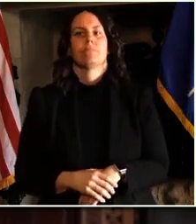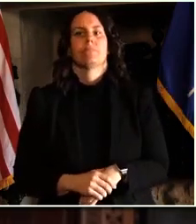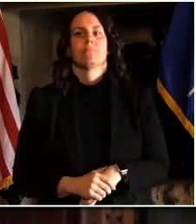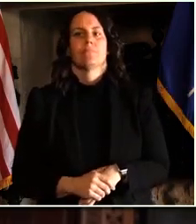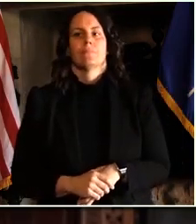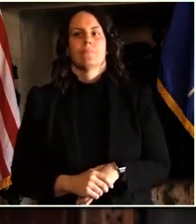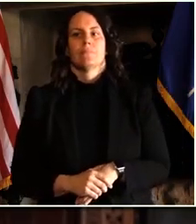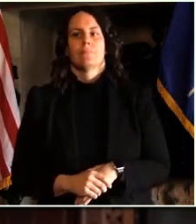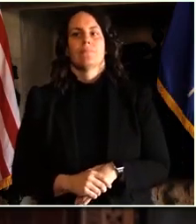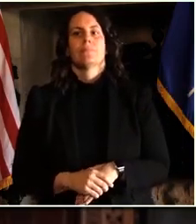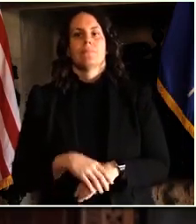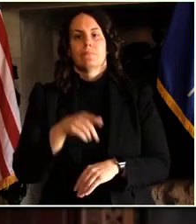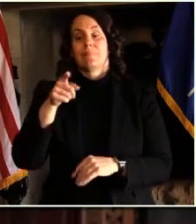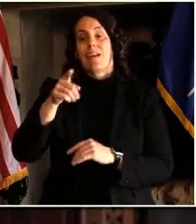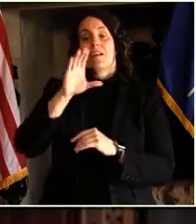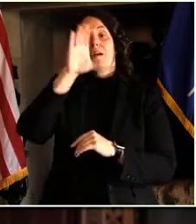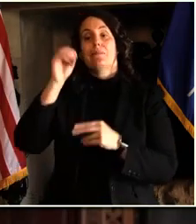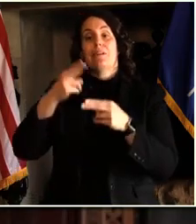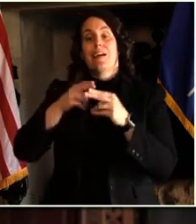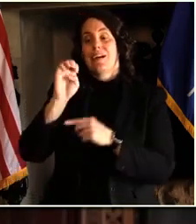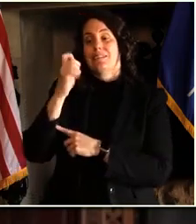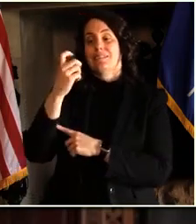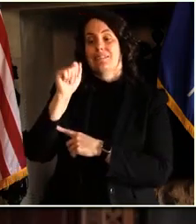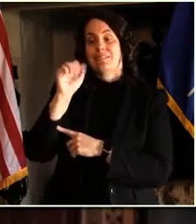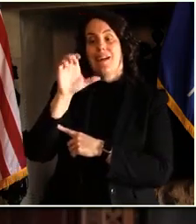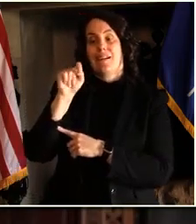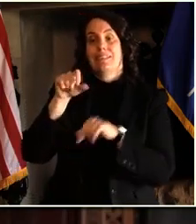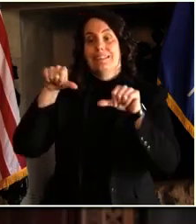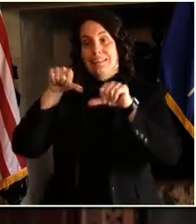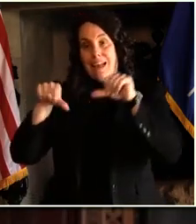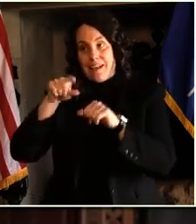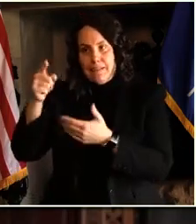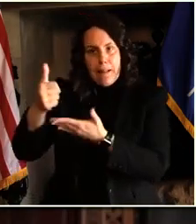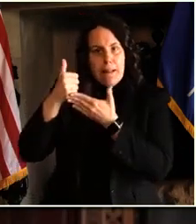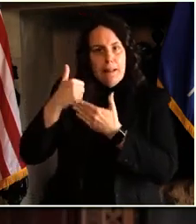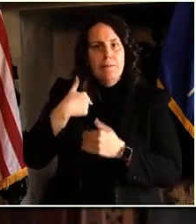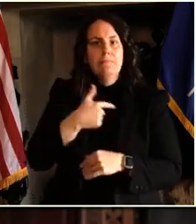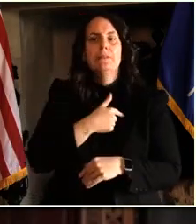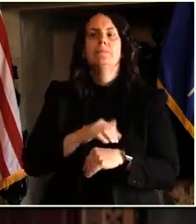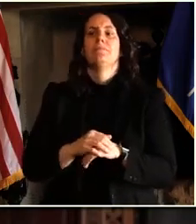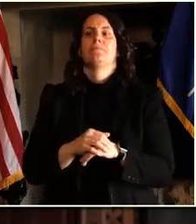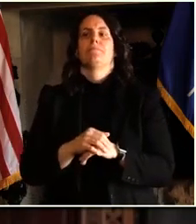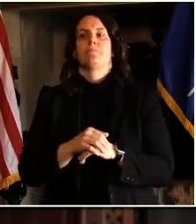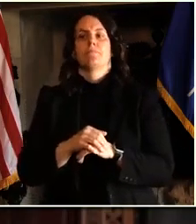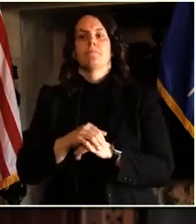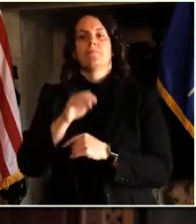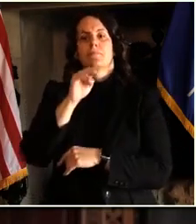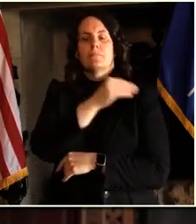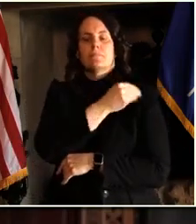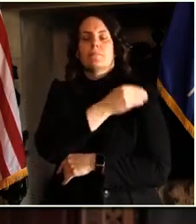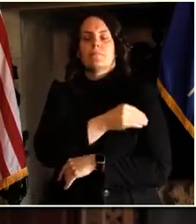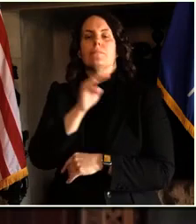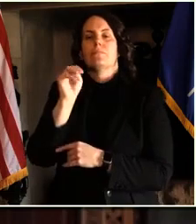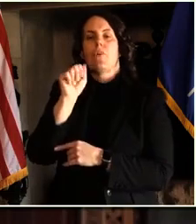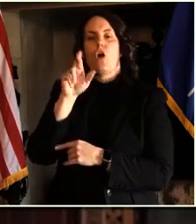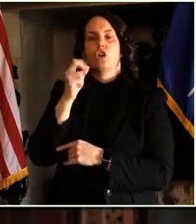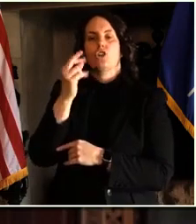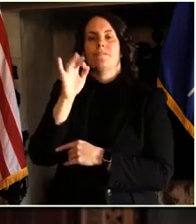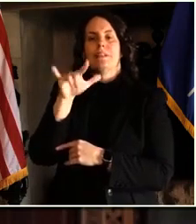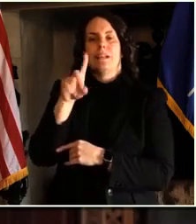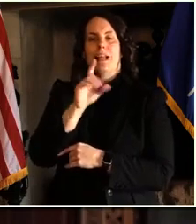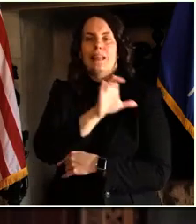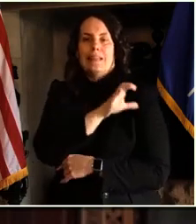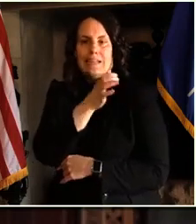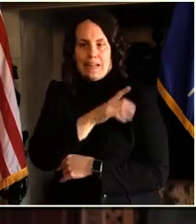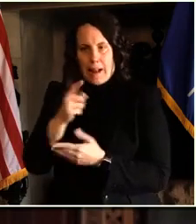UW Health, and Marshfield Clinic. These companies are pulling together and stepping up to provide operational and resource